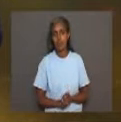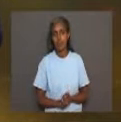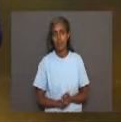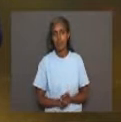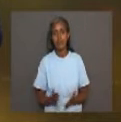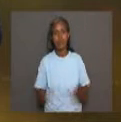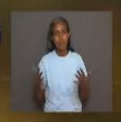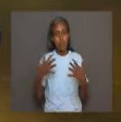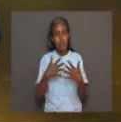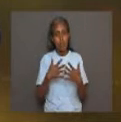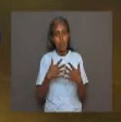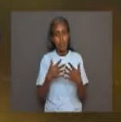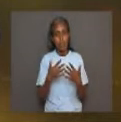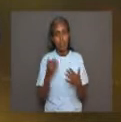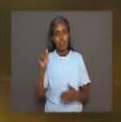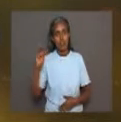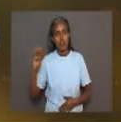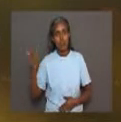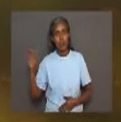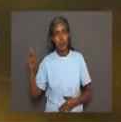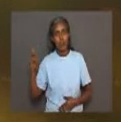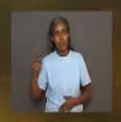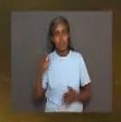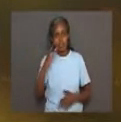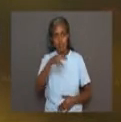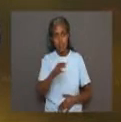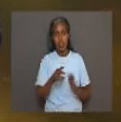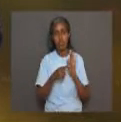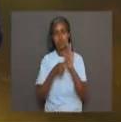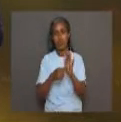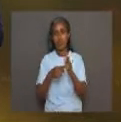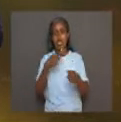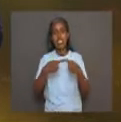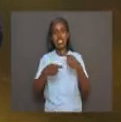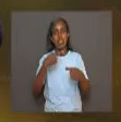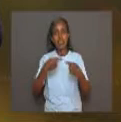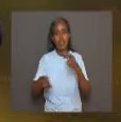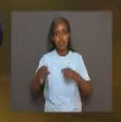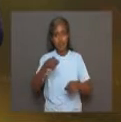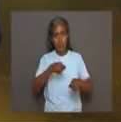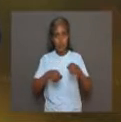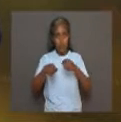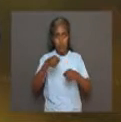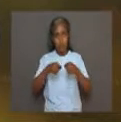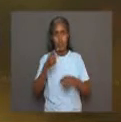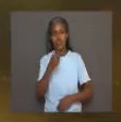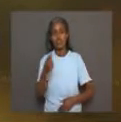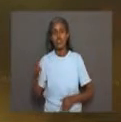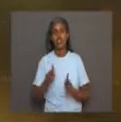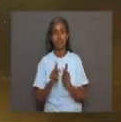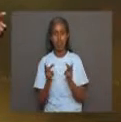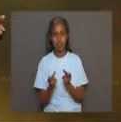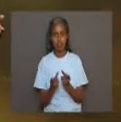A component bar chart shows the relative contribution of each